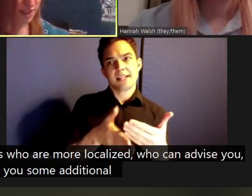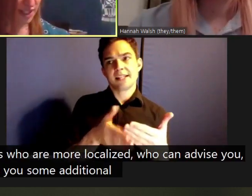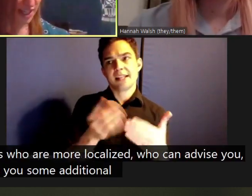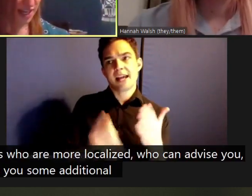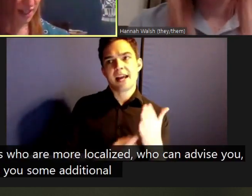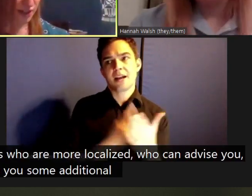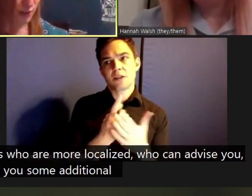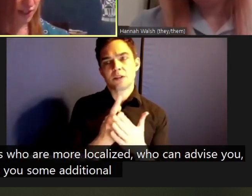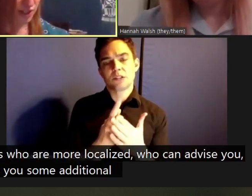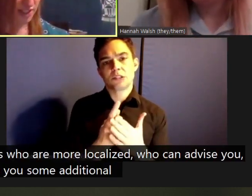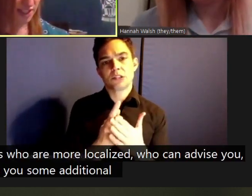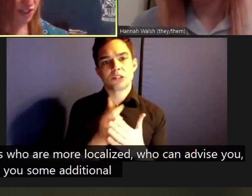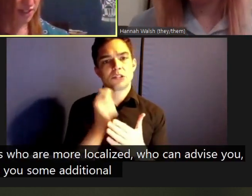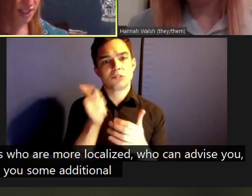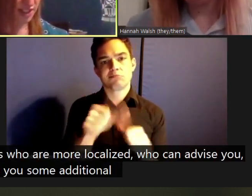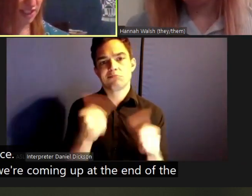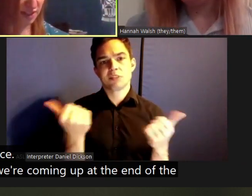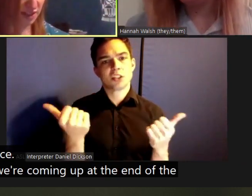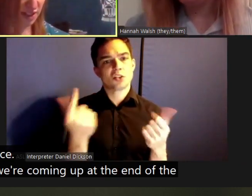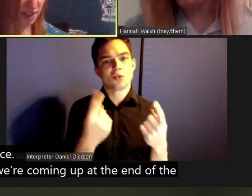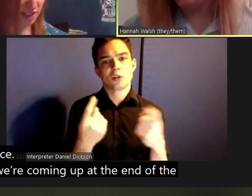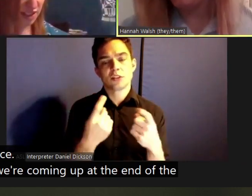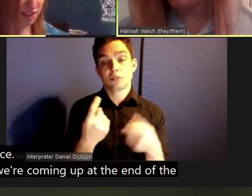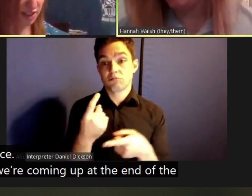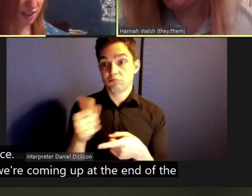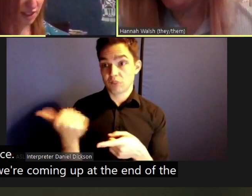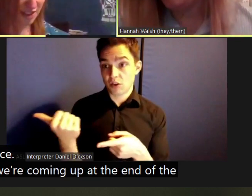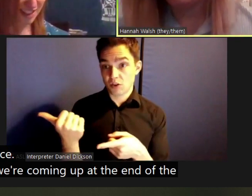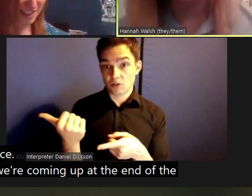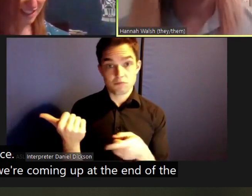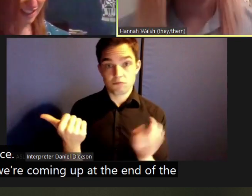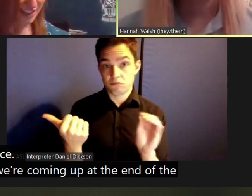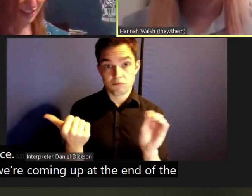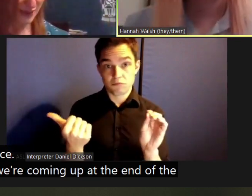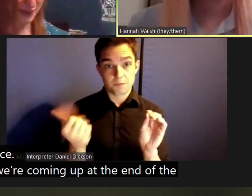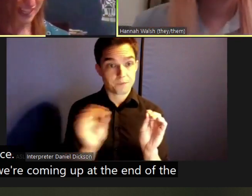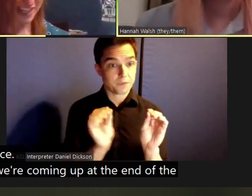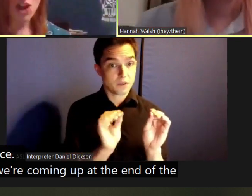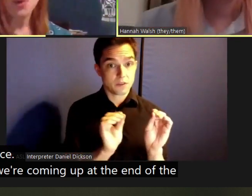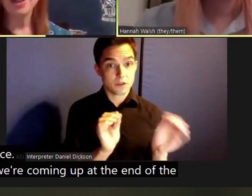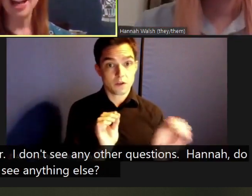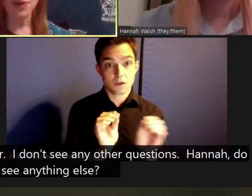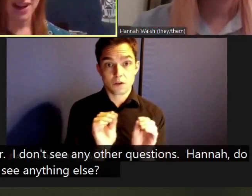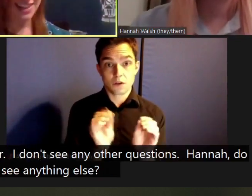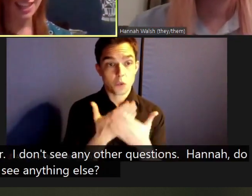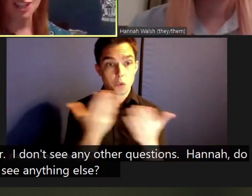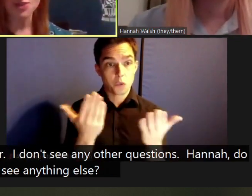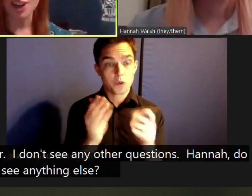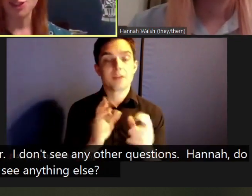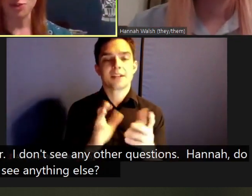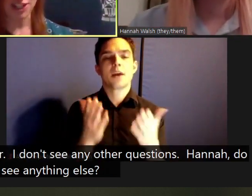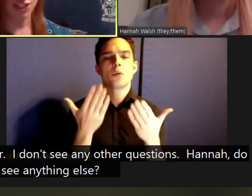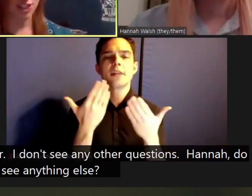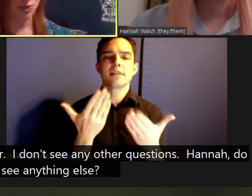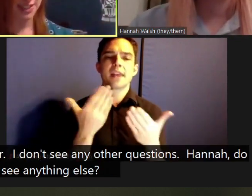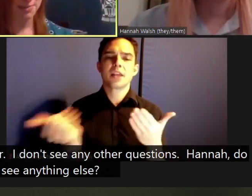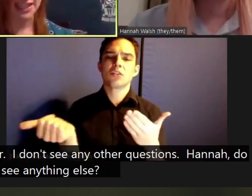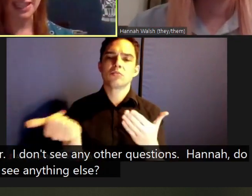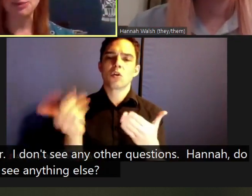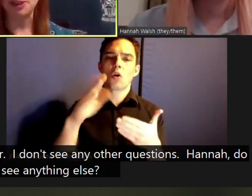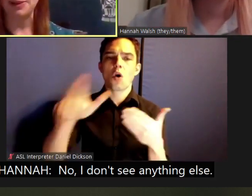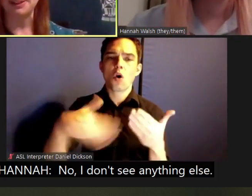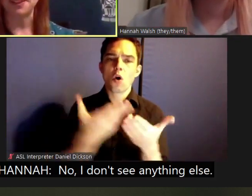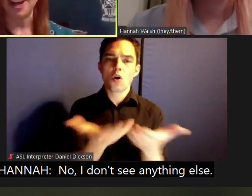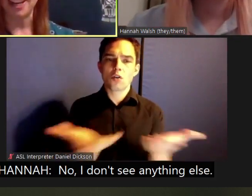don't see any other questions. Hannah, do you see anything else? No, I don't see anything else. Okay, well, I want to thank you all so much. This was a